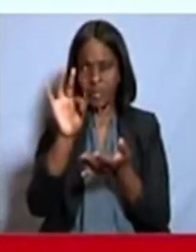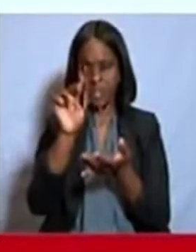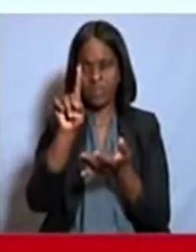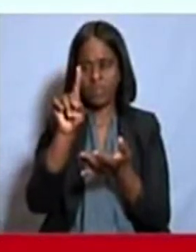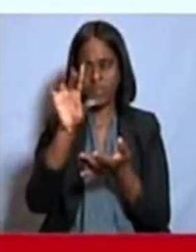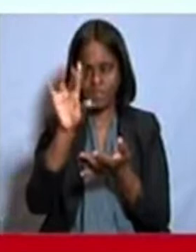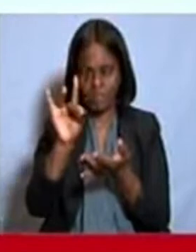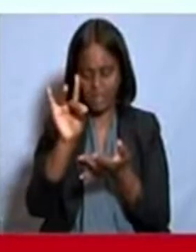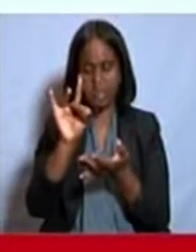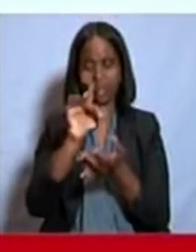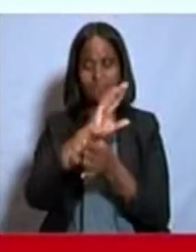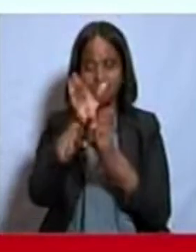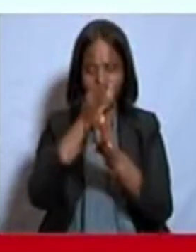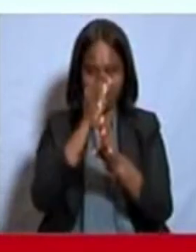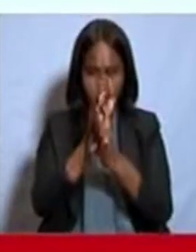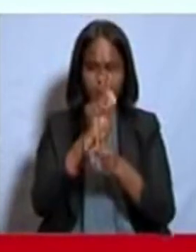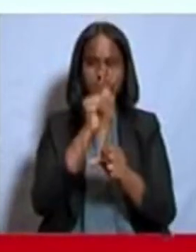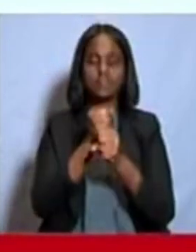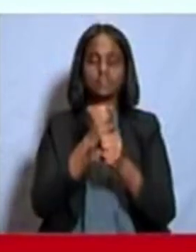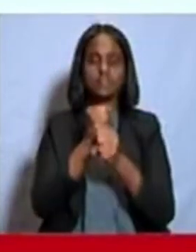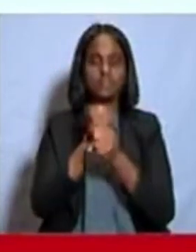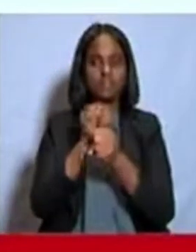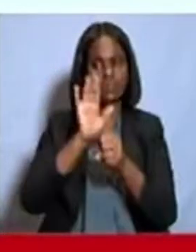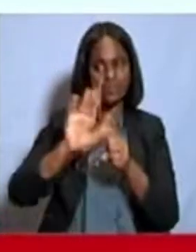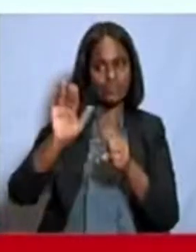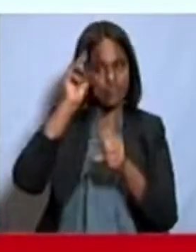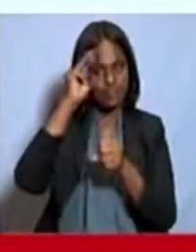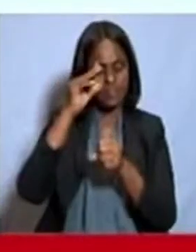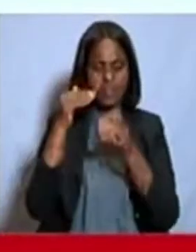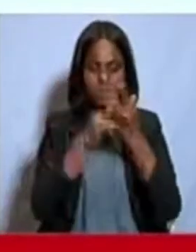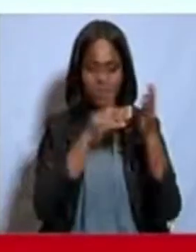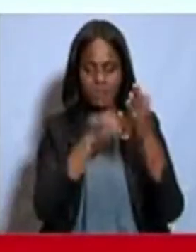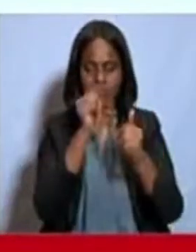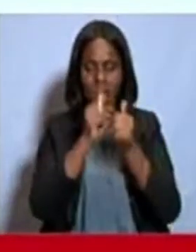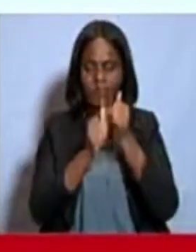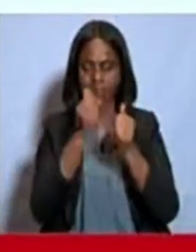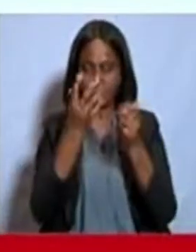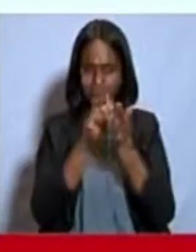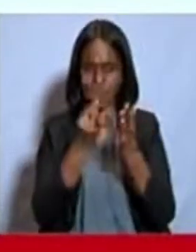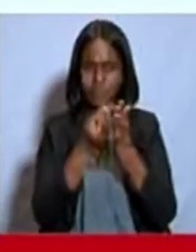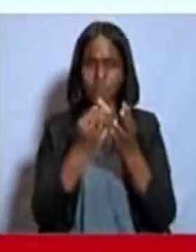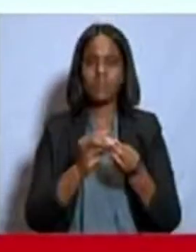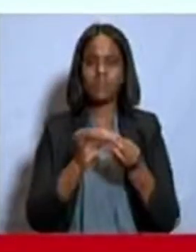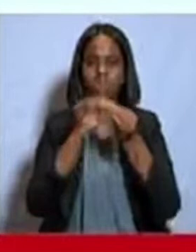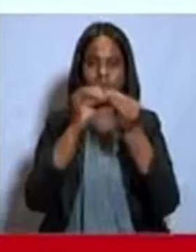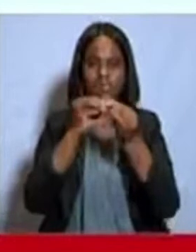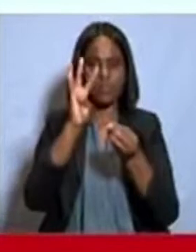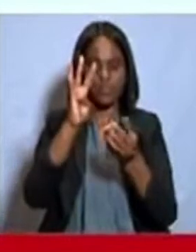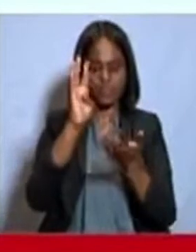425,521,918 was made to cater for the operations of the ministry, against which amounts totaling